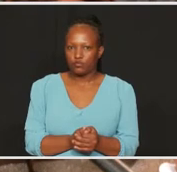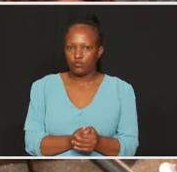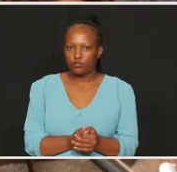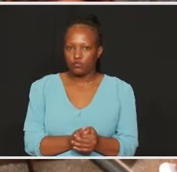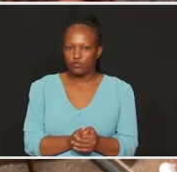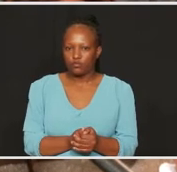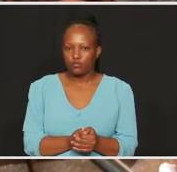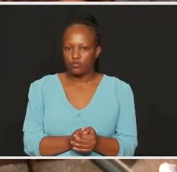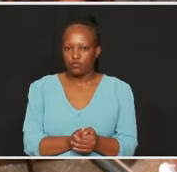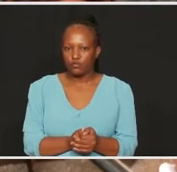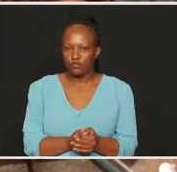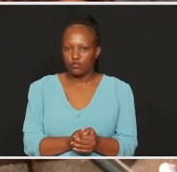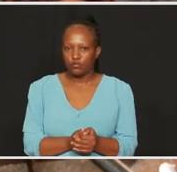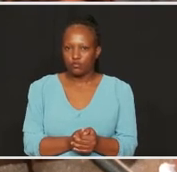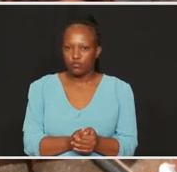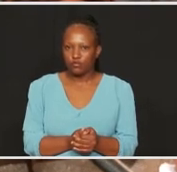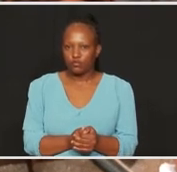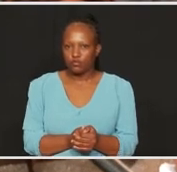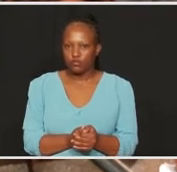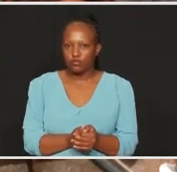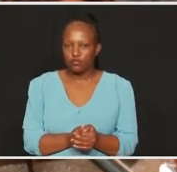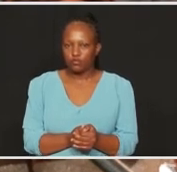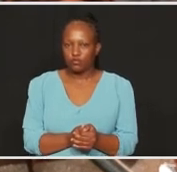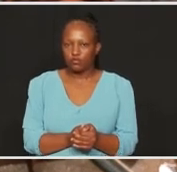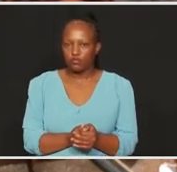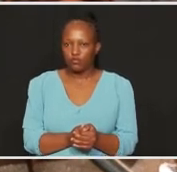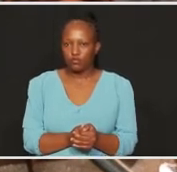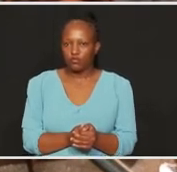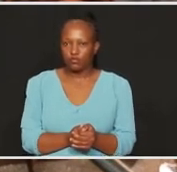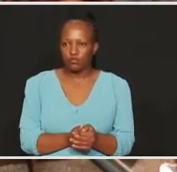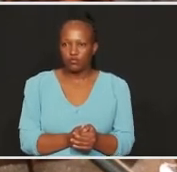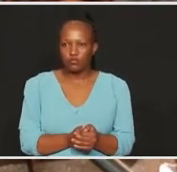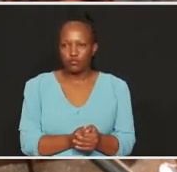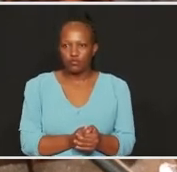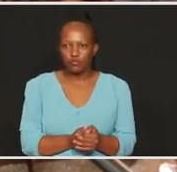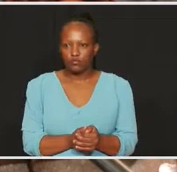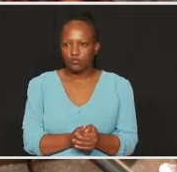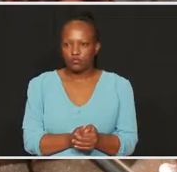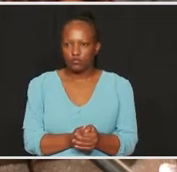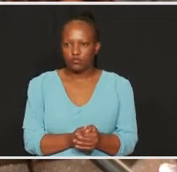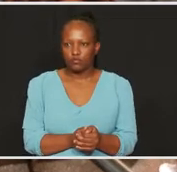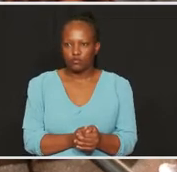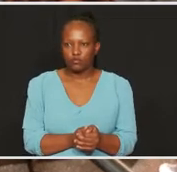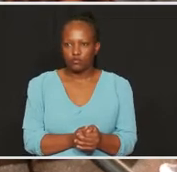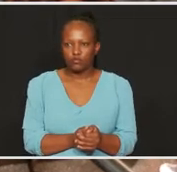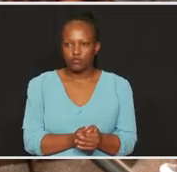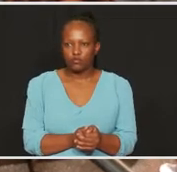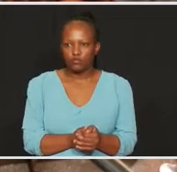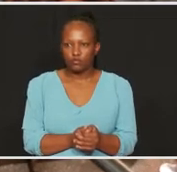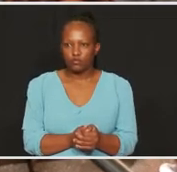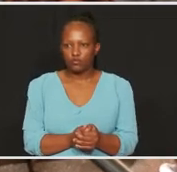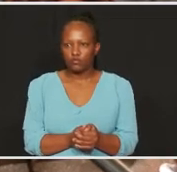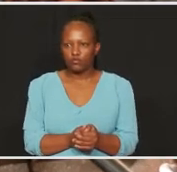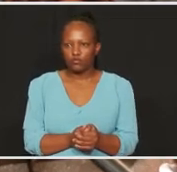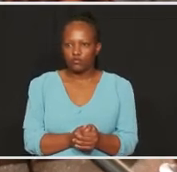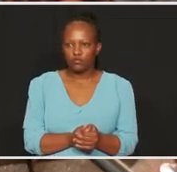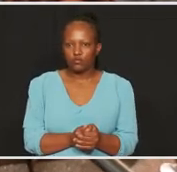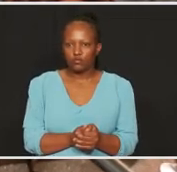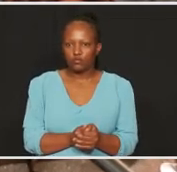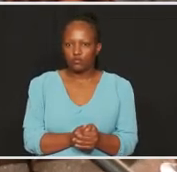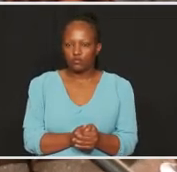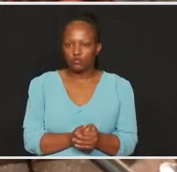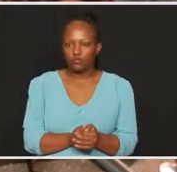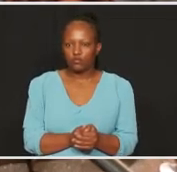the department must change the quantile levels of schools where the exemption of paying school fees applications are